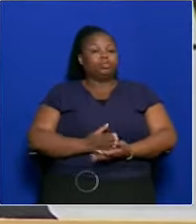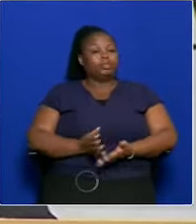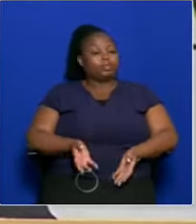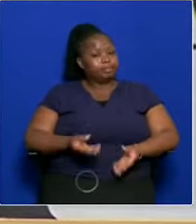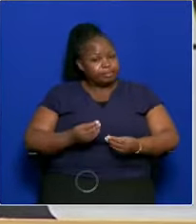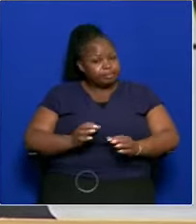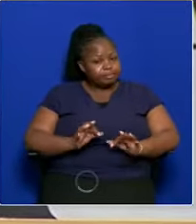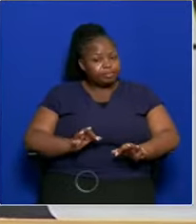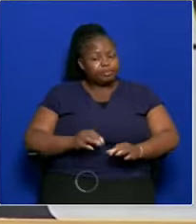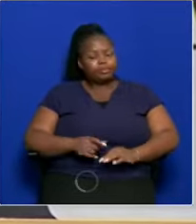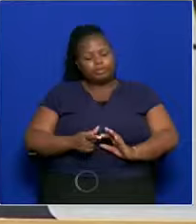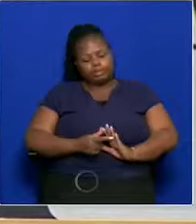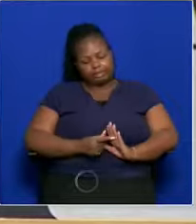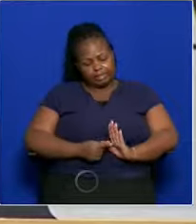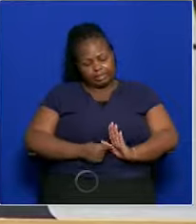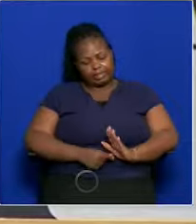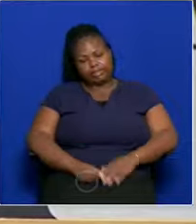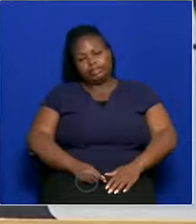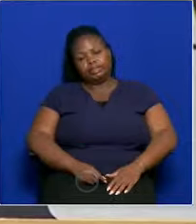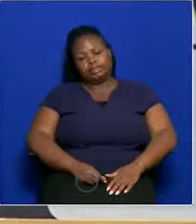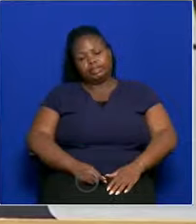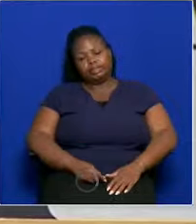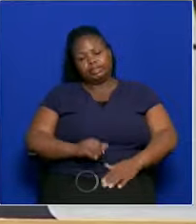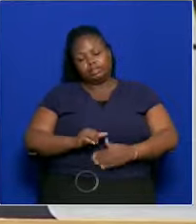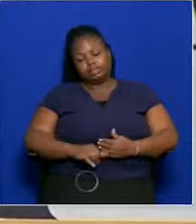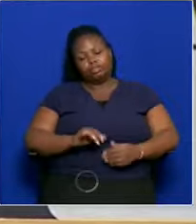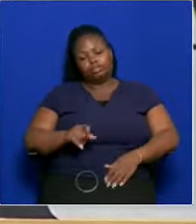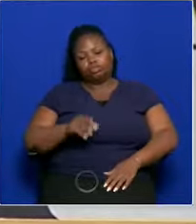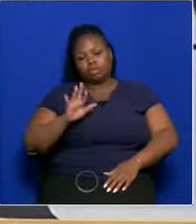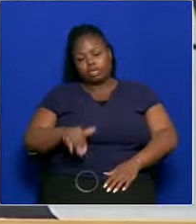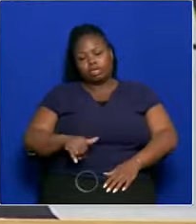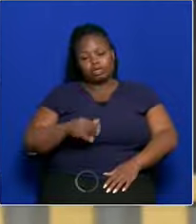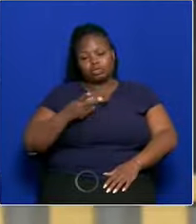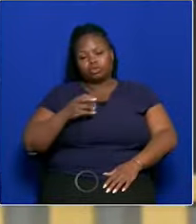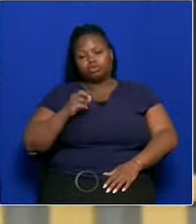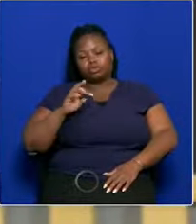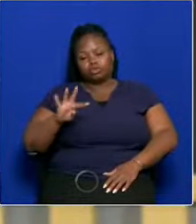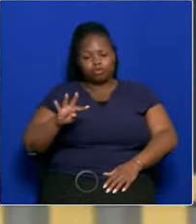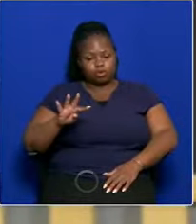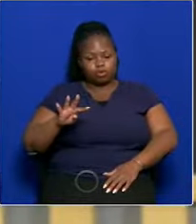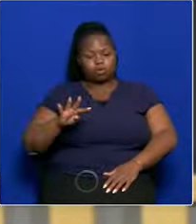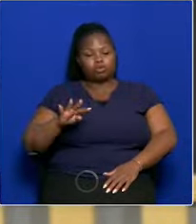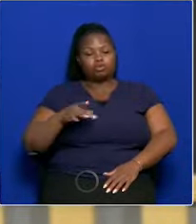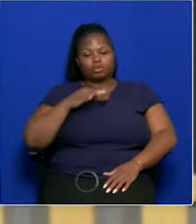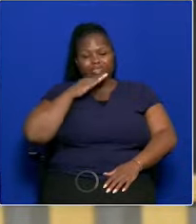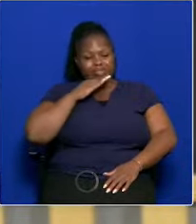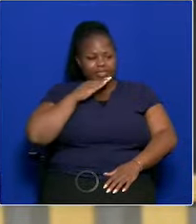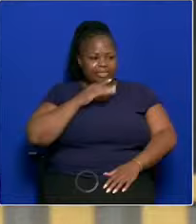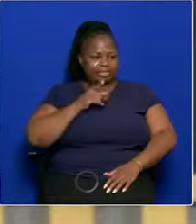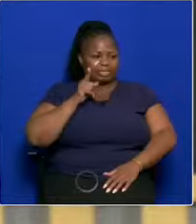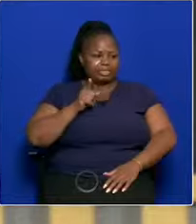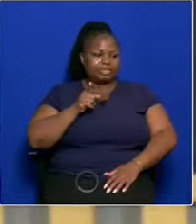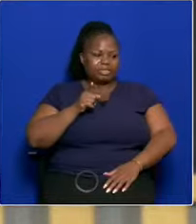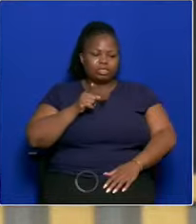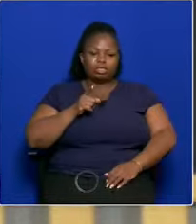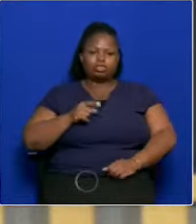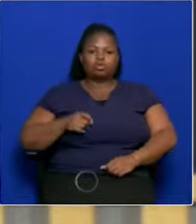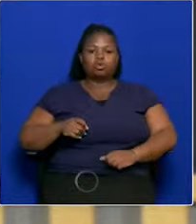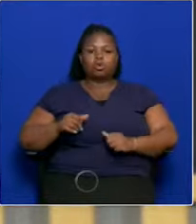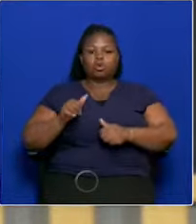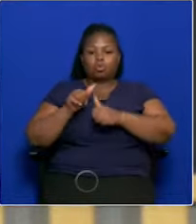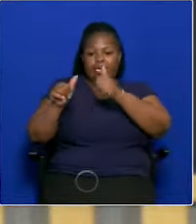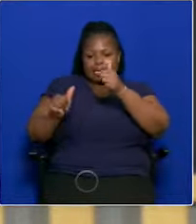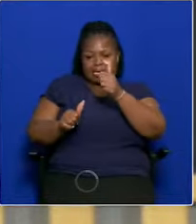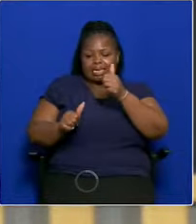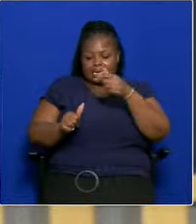date, this is July 2024. Is he at your direct report at this stage?